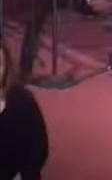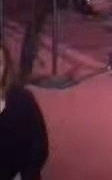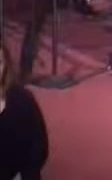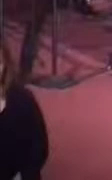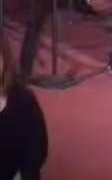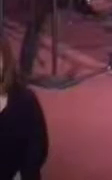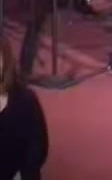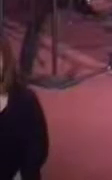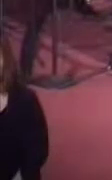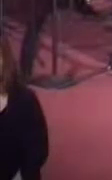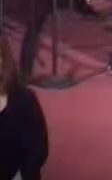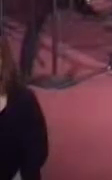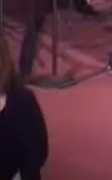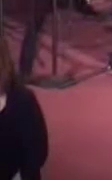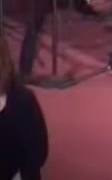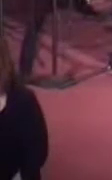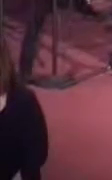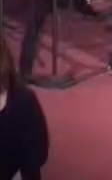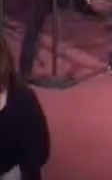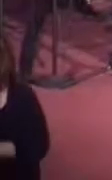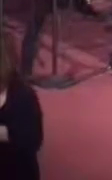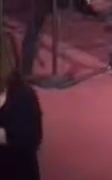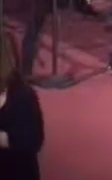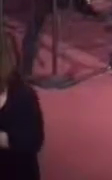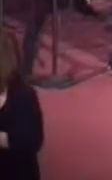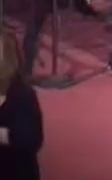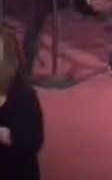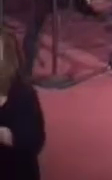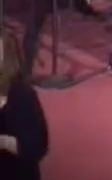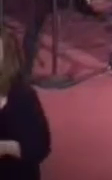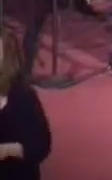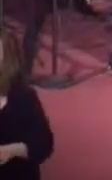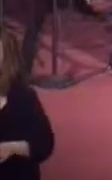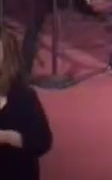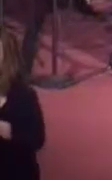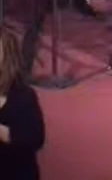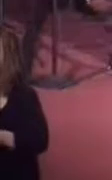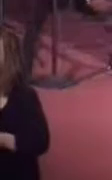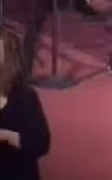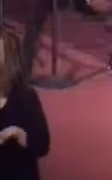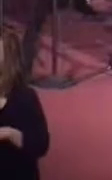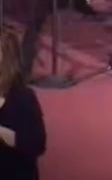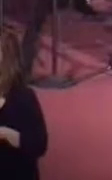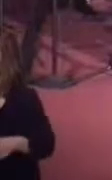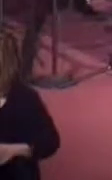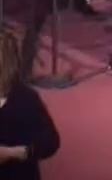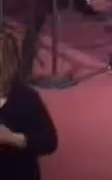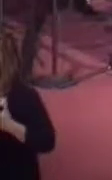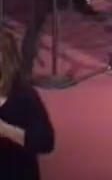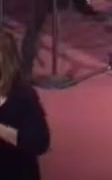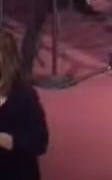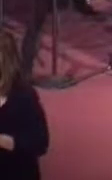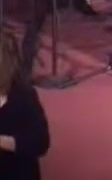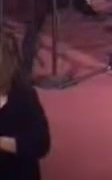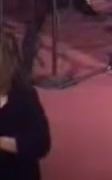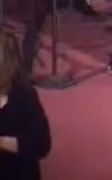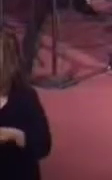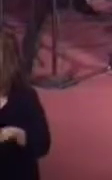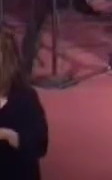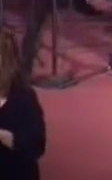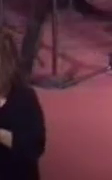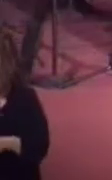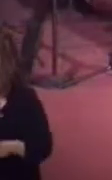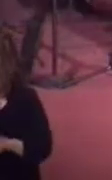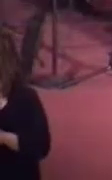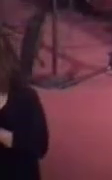trust you. You are faithful. You are true. I trust what you're doing in my life. I trust what you're doing in this situation. Does